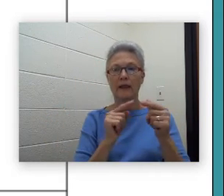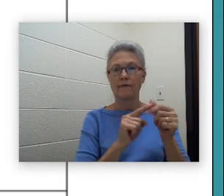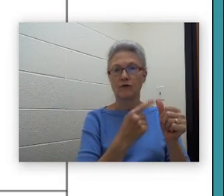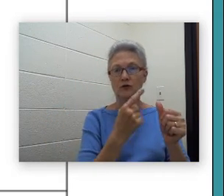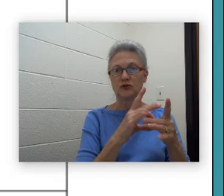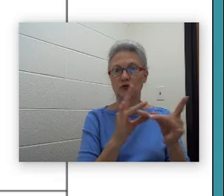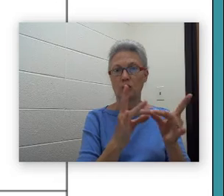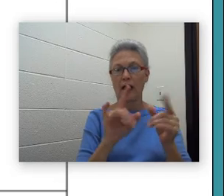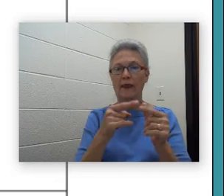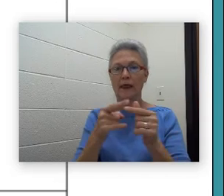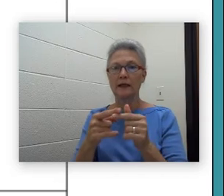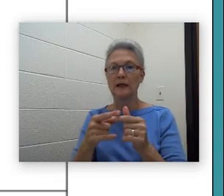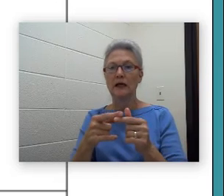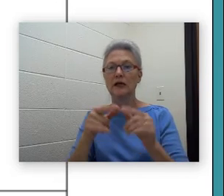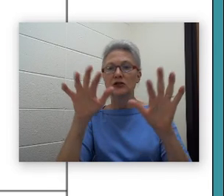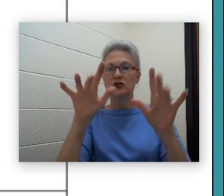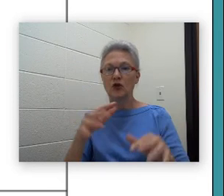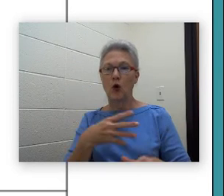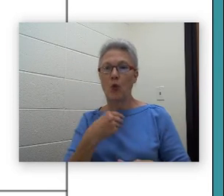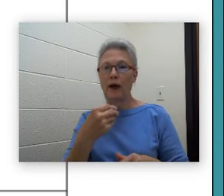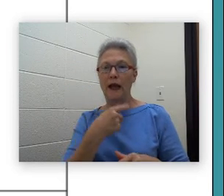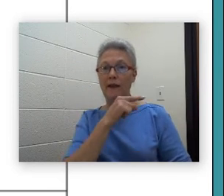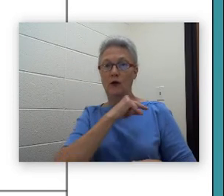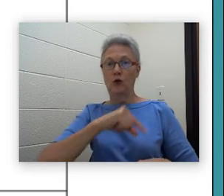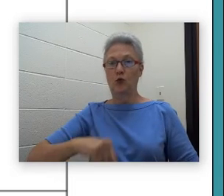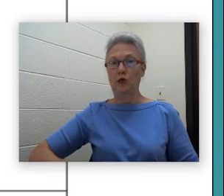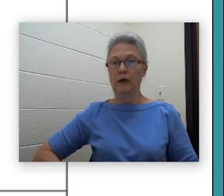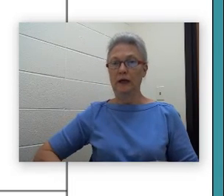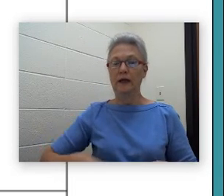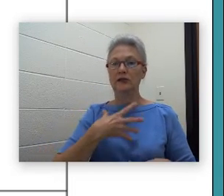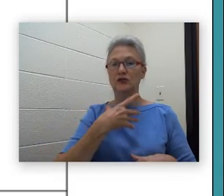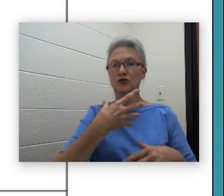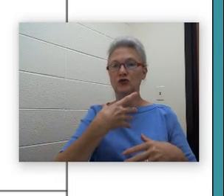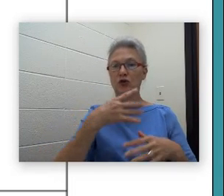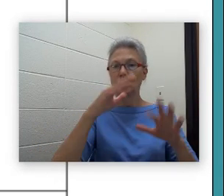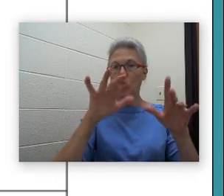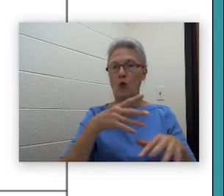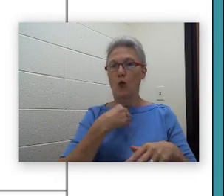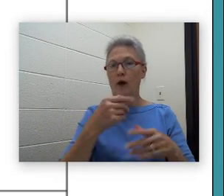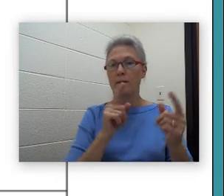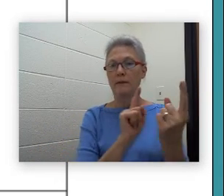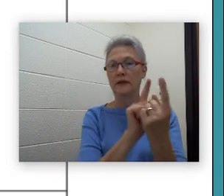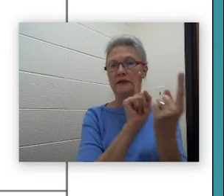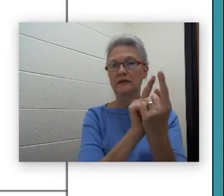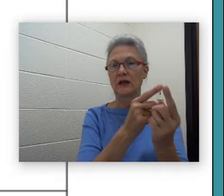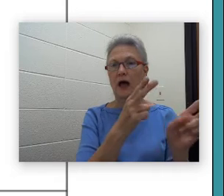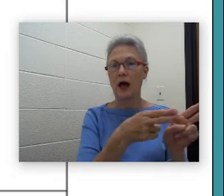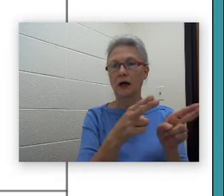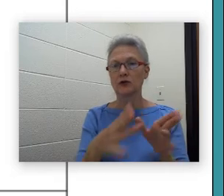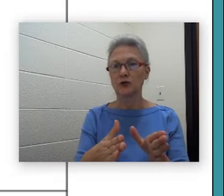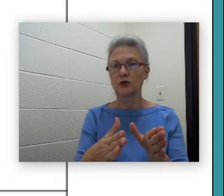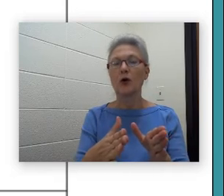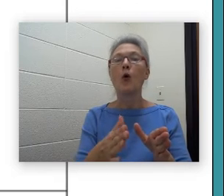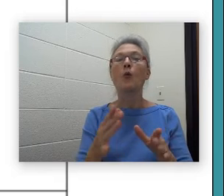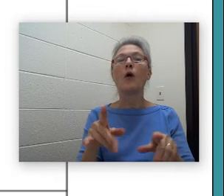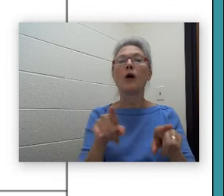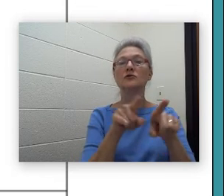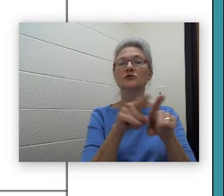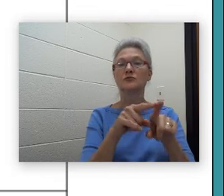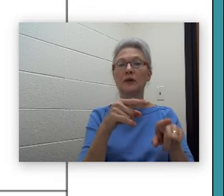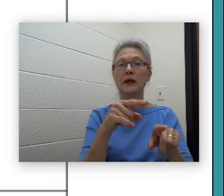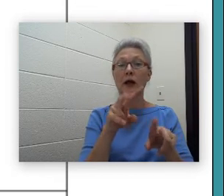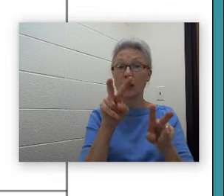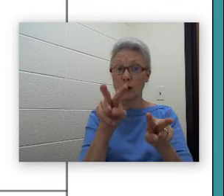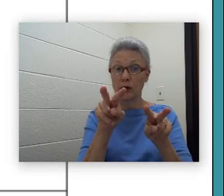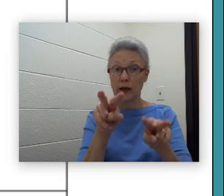and then we have Snow White and the Queen in Snow White Meets the Huntsman. We'll also be looking at the theme